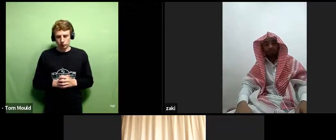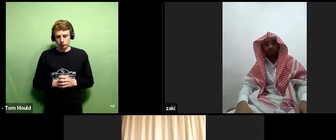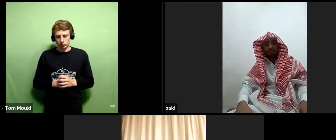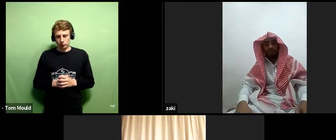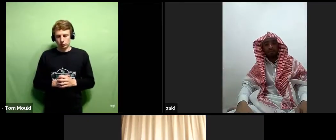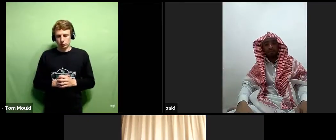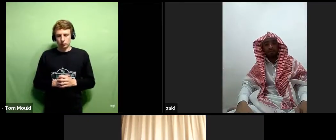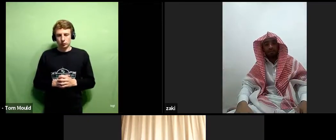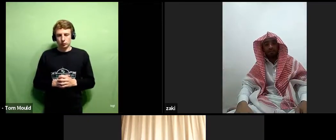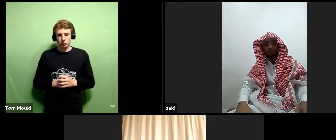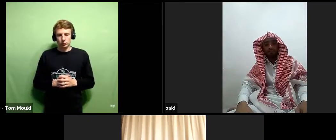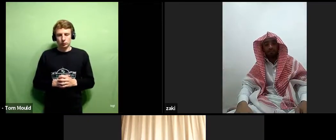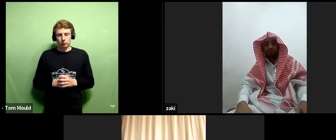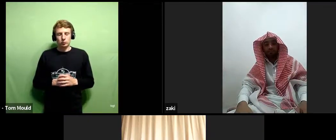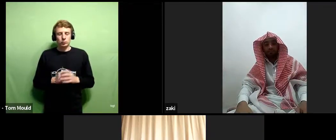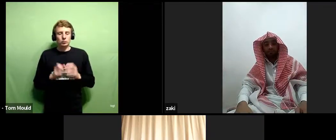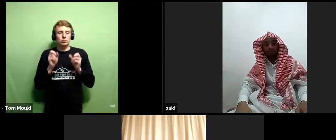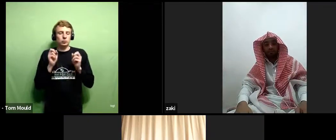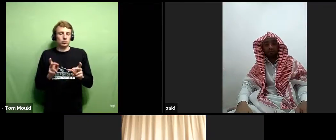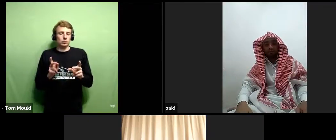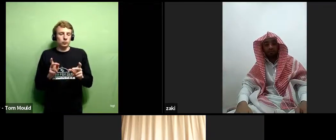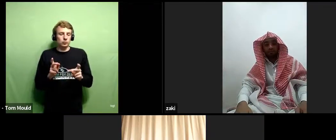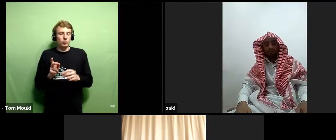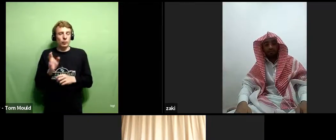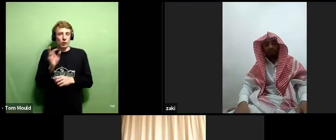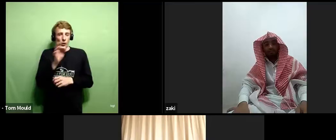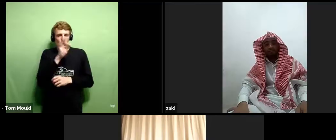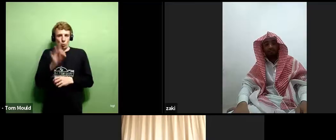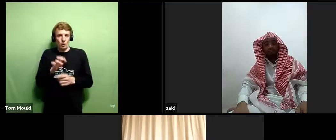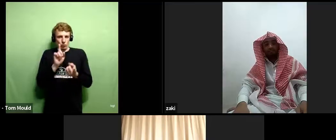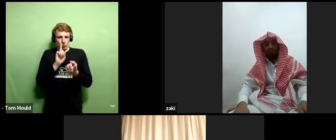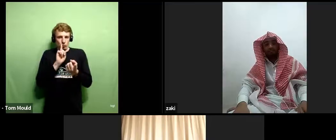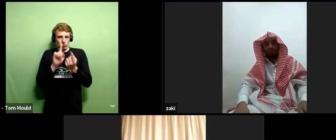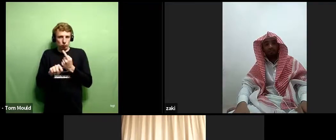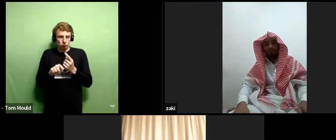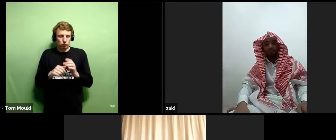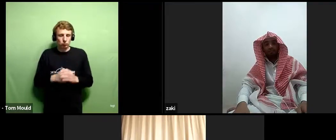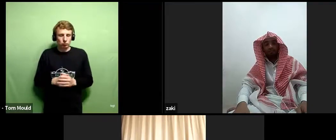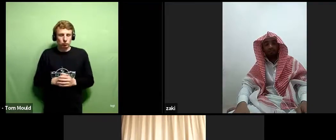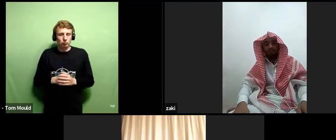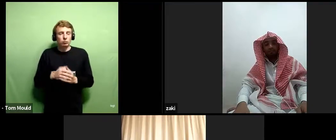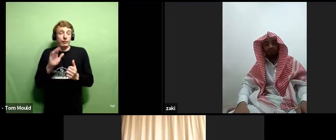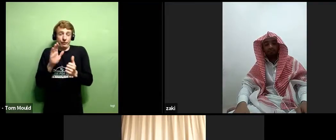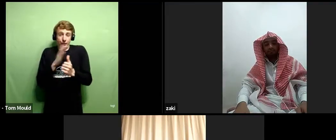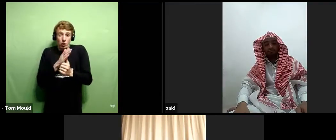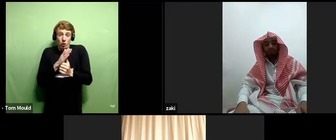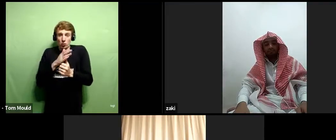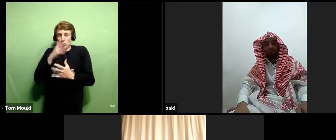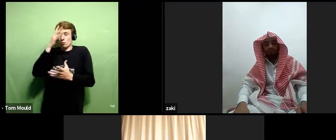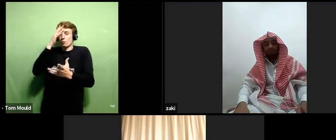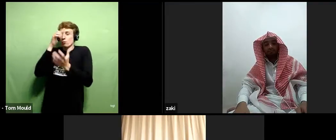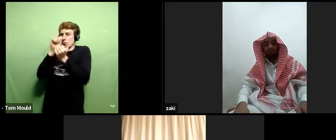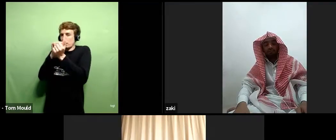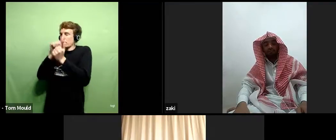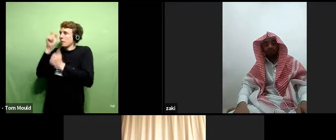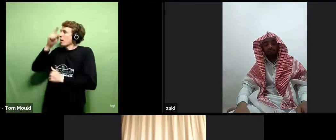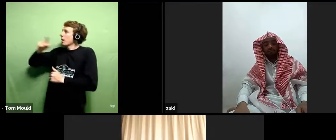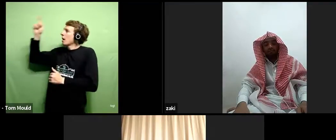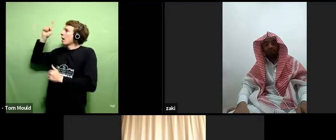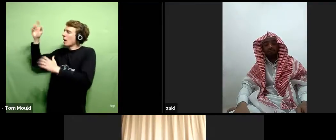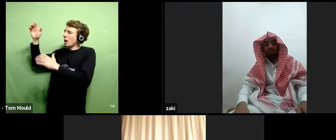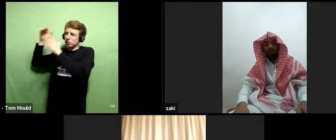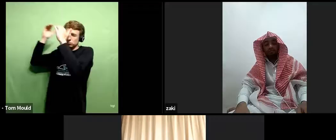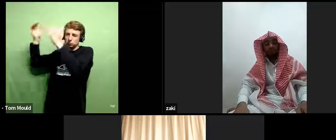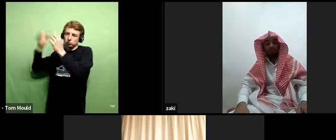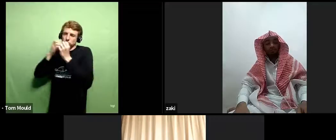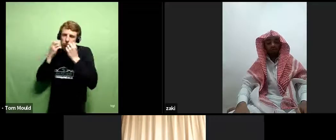So with regards, in response to this question, we must remember that Allah the Most High says, Allah doesn't burden a soul more